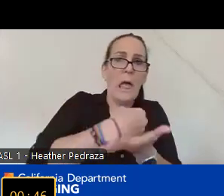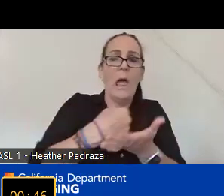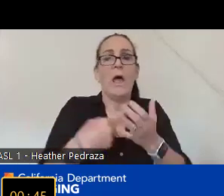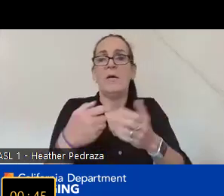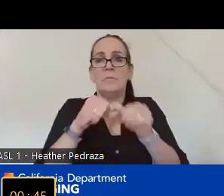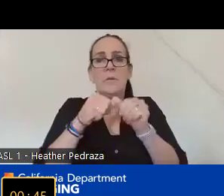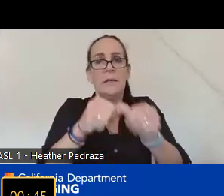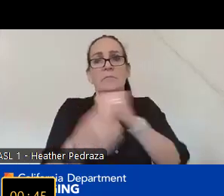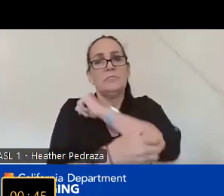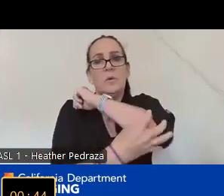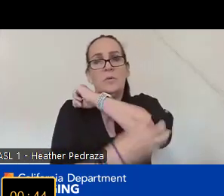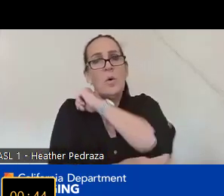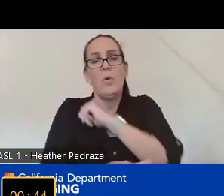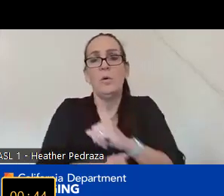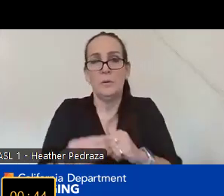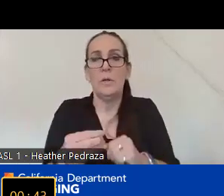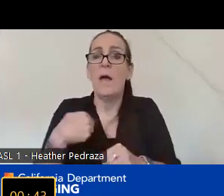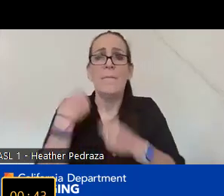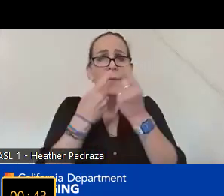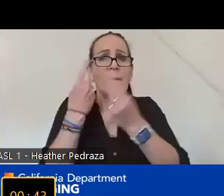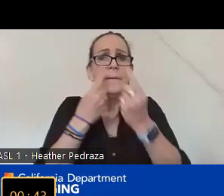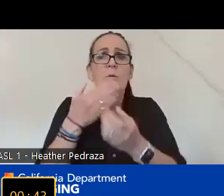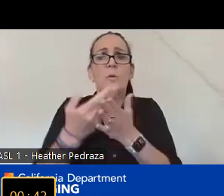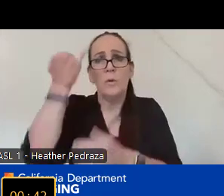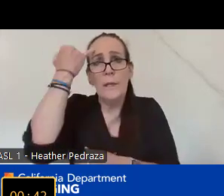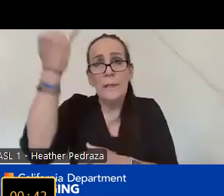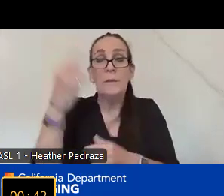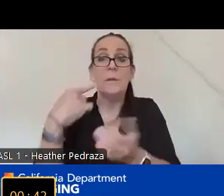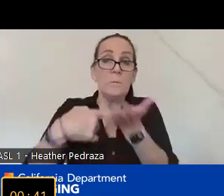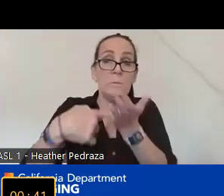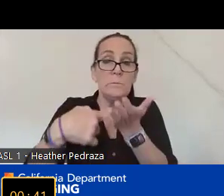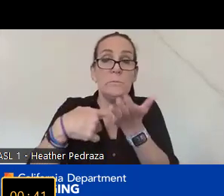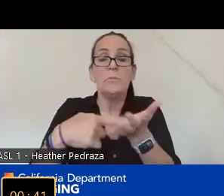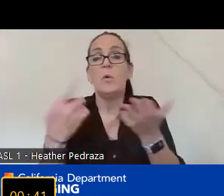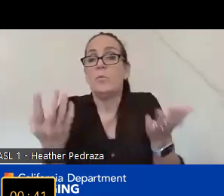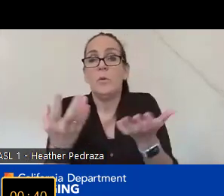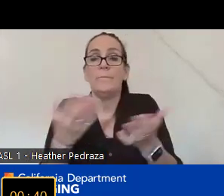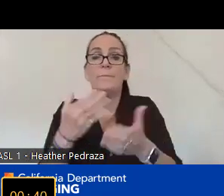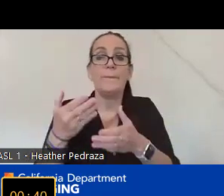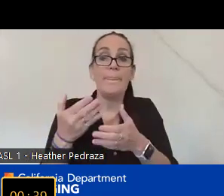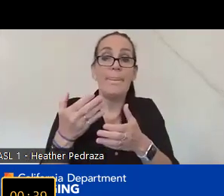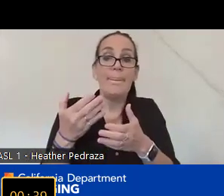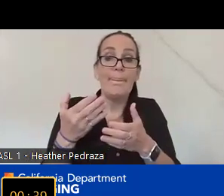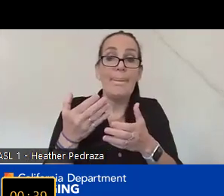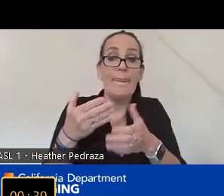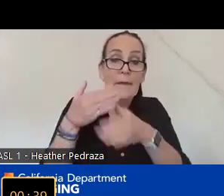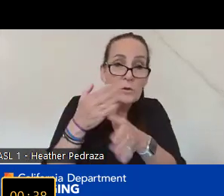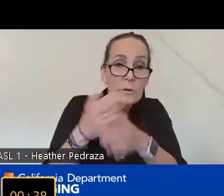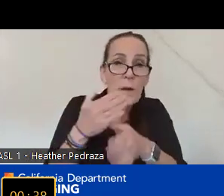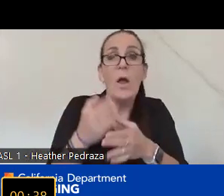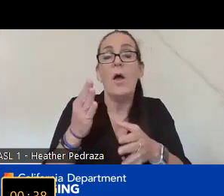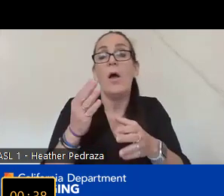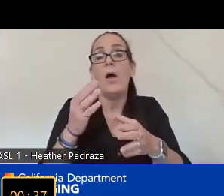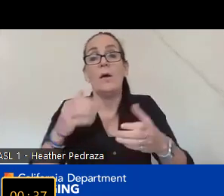I think it is a good idea that you're talking about the shared, you're talking about living with housing